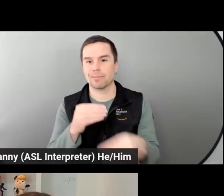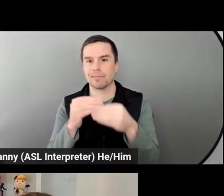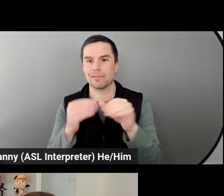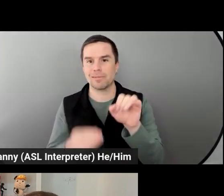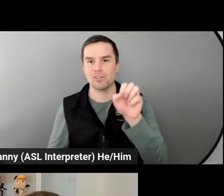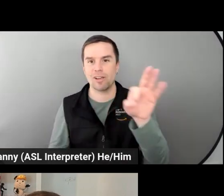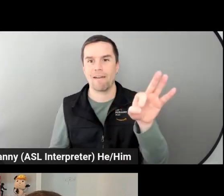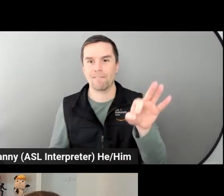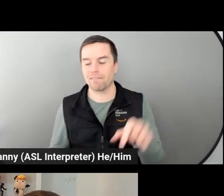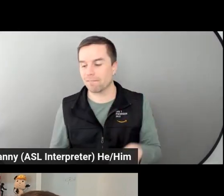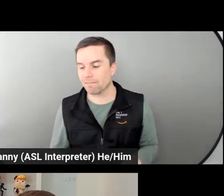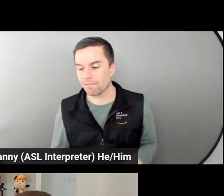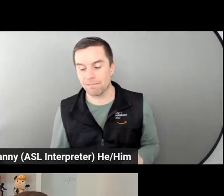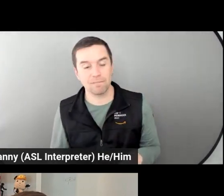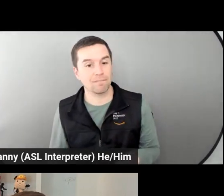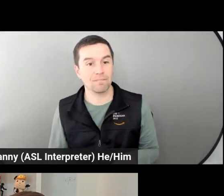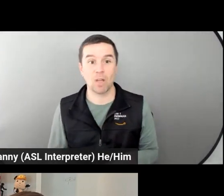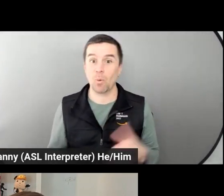Jeff, welcome back.